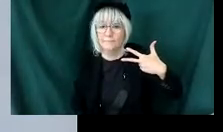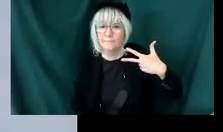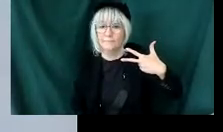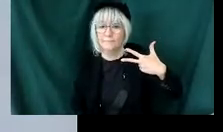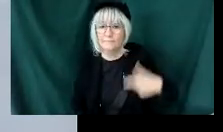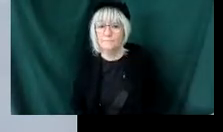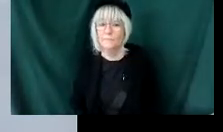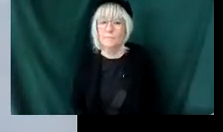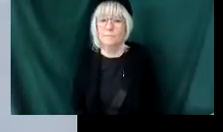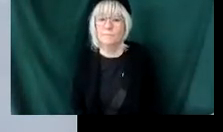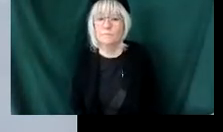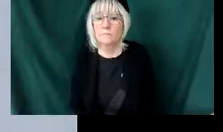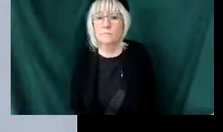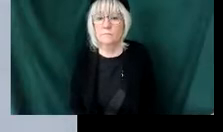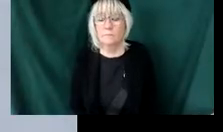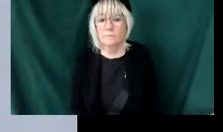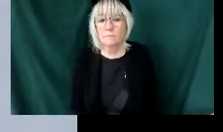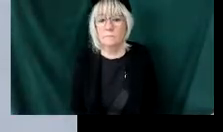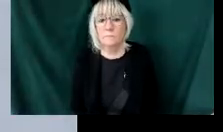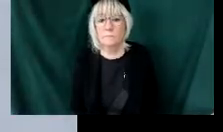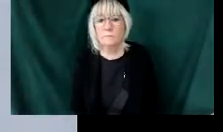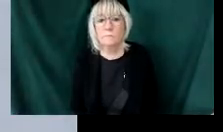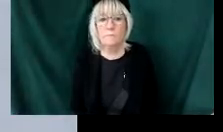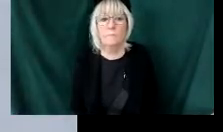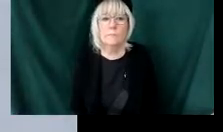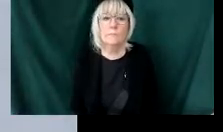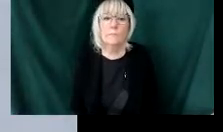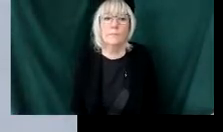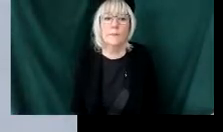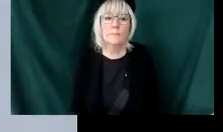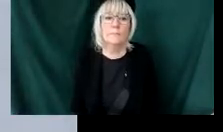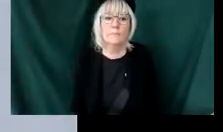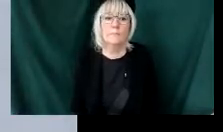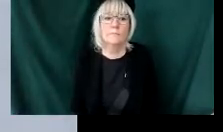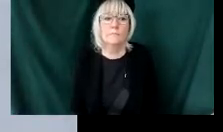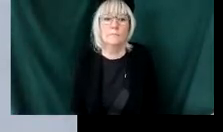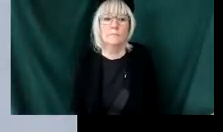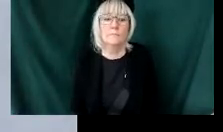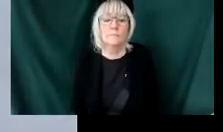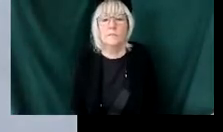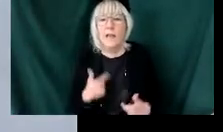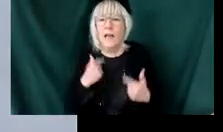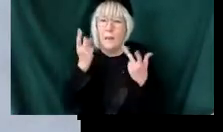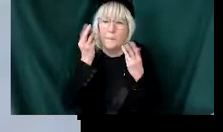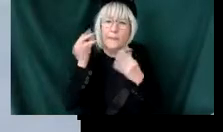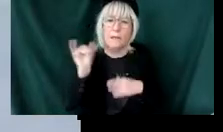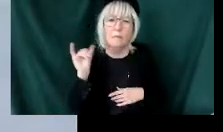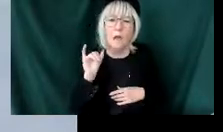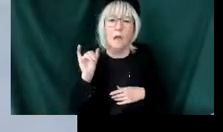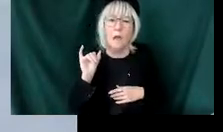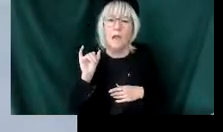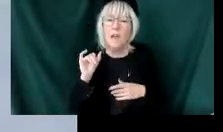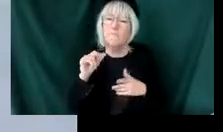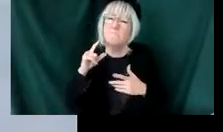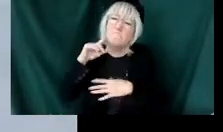So I'm thinking like maybe like a